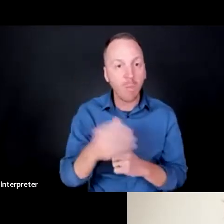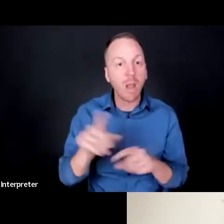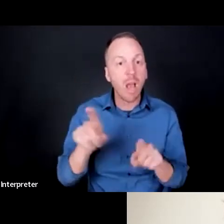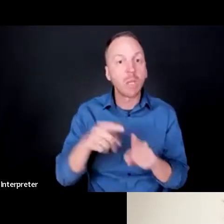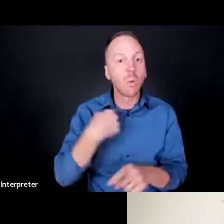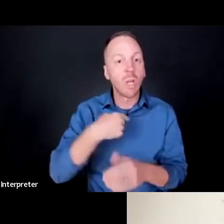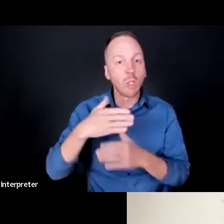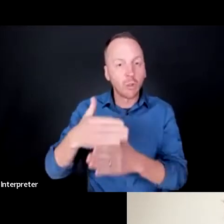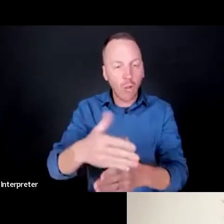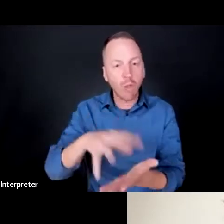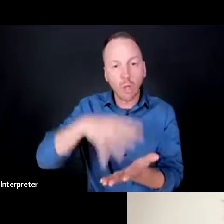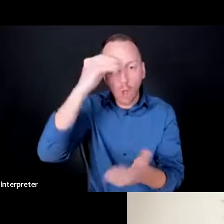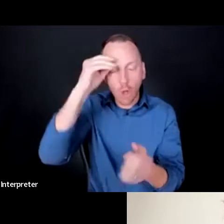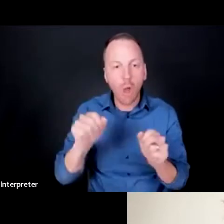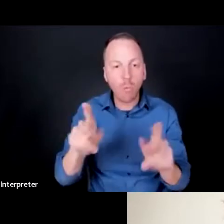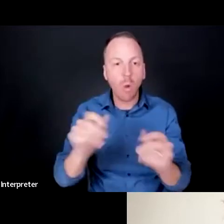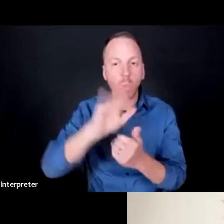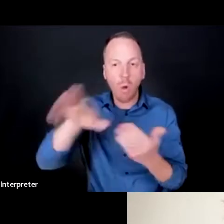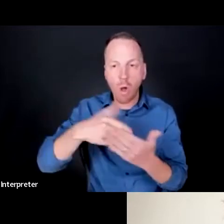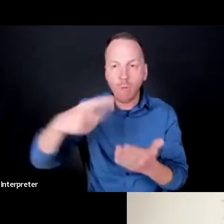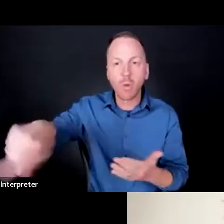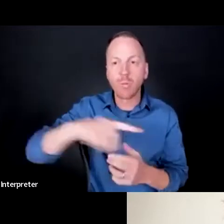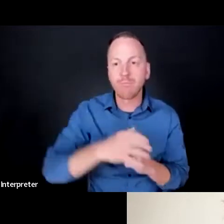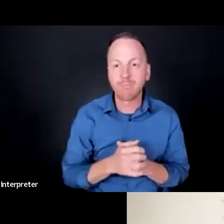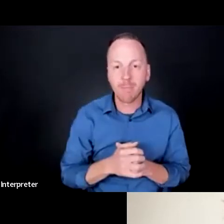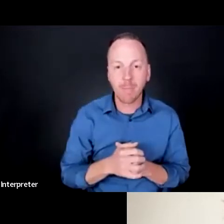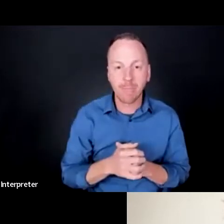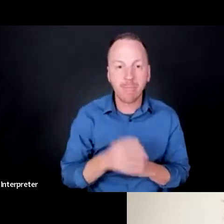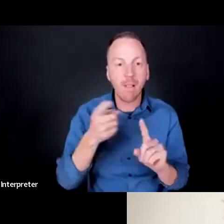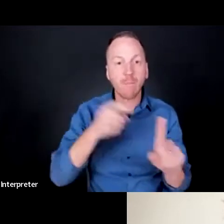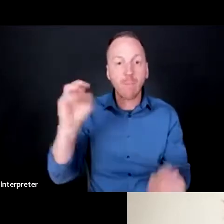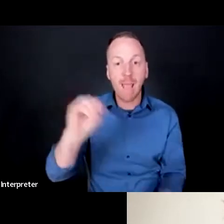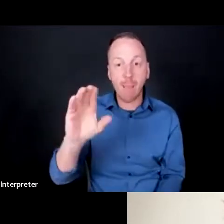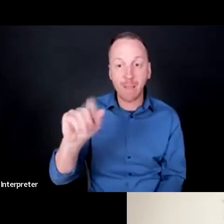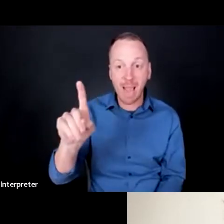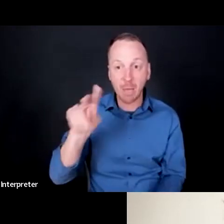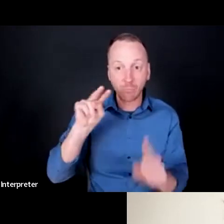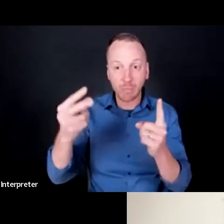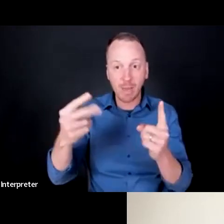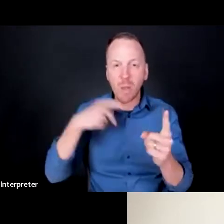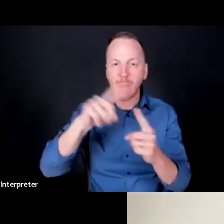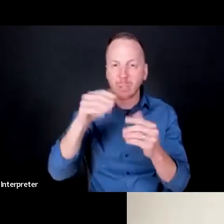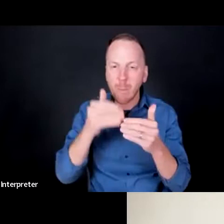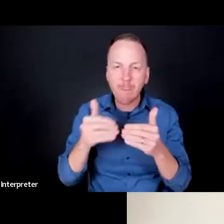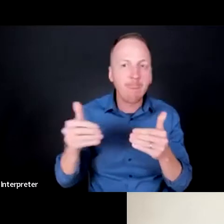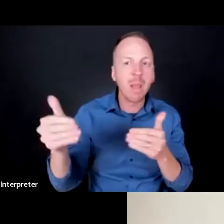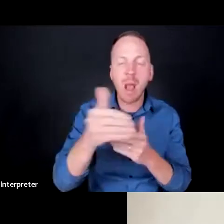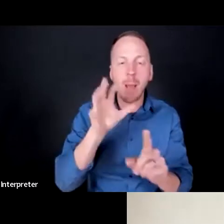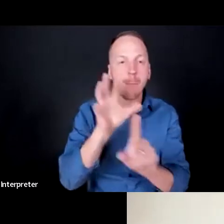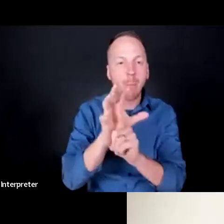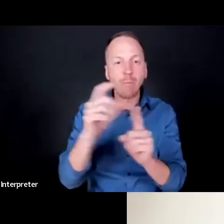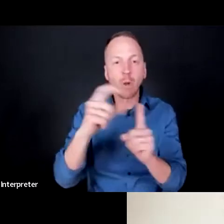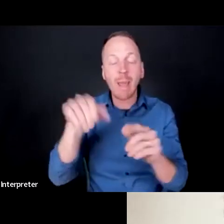we share this learning opportunity with all of you. From an MCAD perspective, we've got to go beyond the popularity of terms